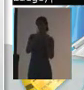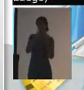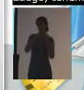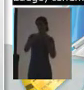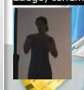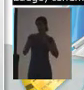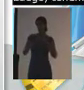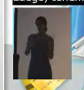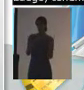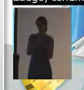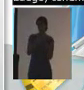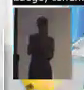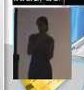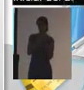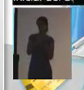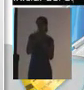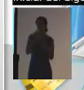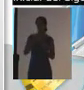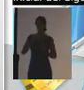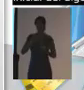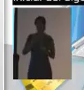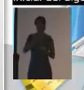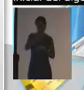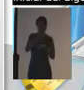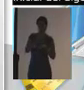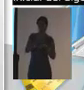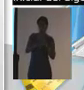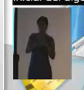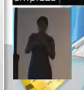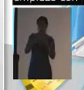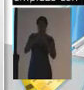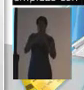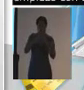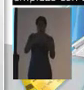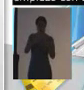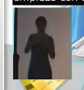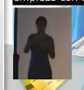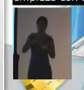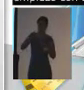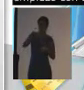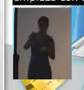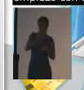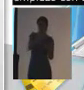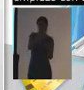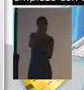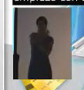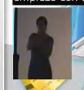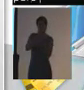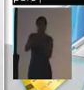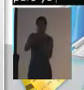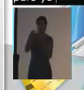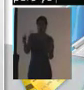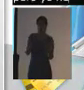positions. We looked at the different genetic algorithms. So let's say if I start with a step that I've created,